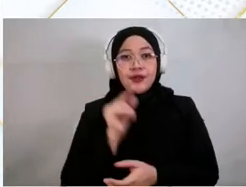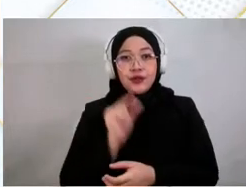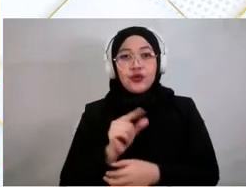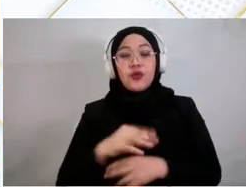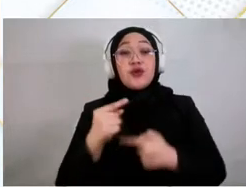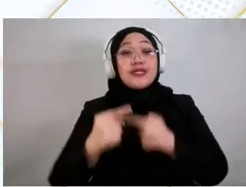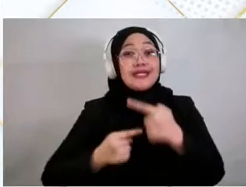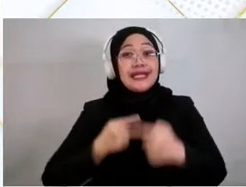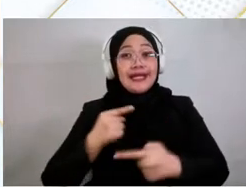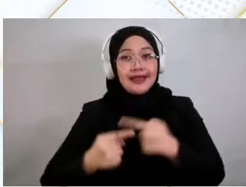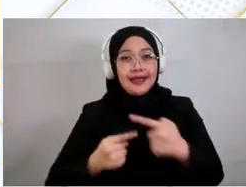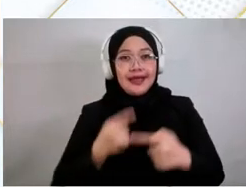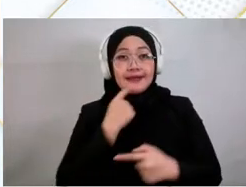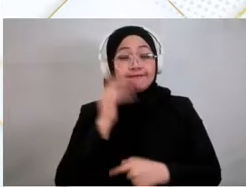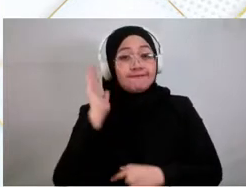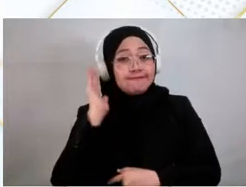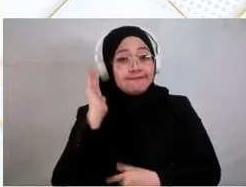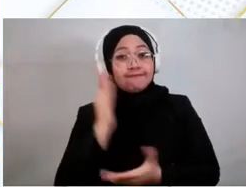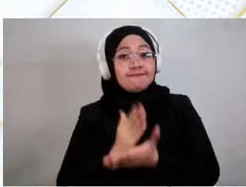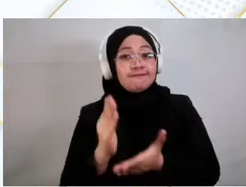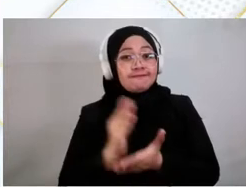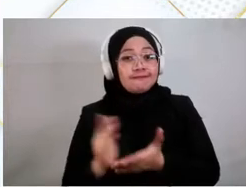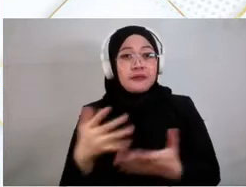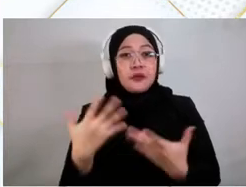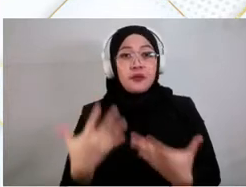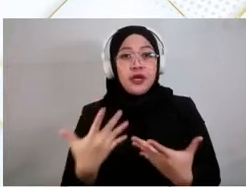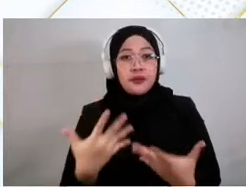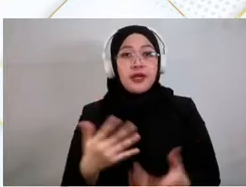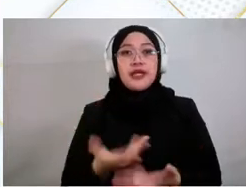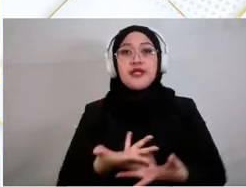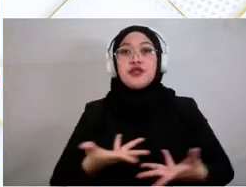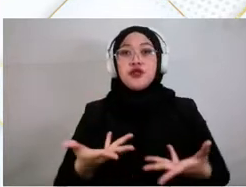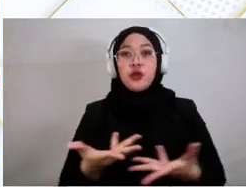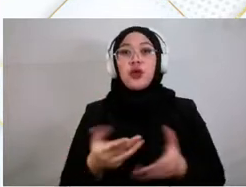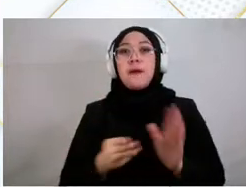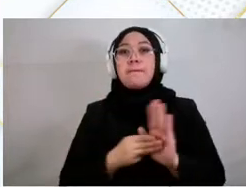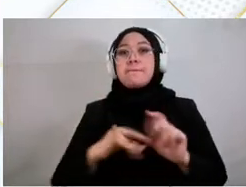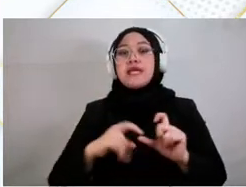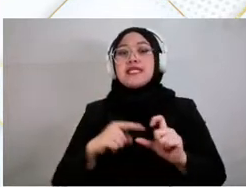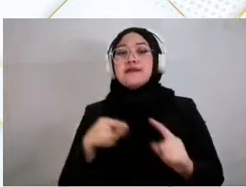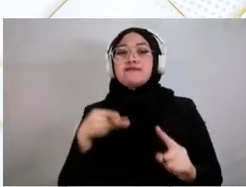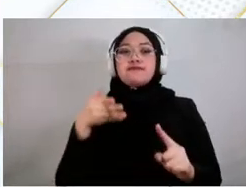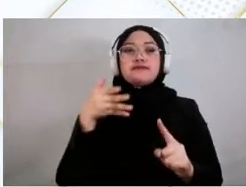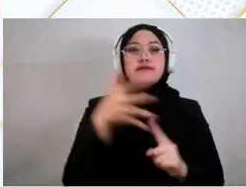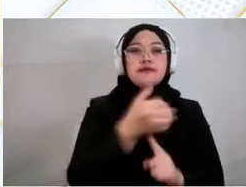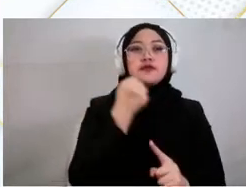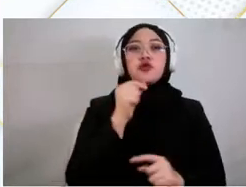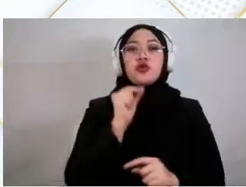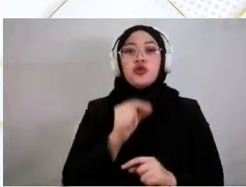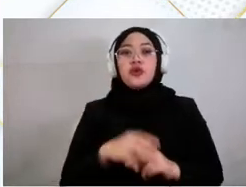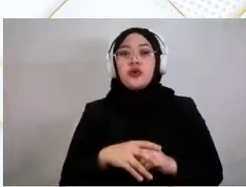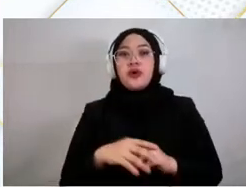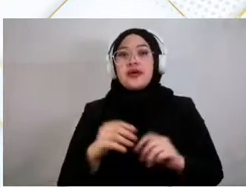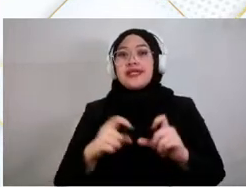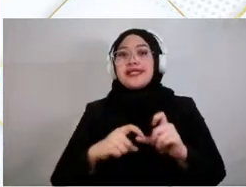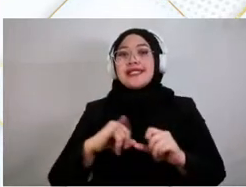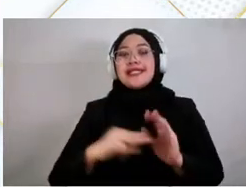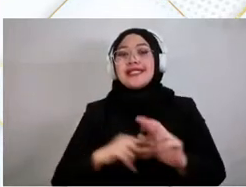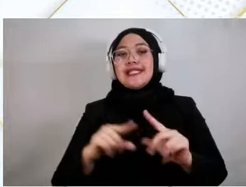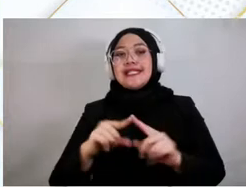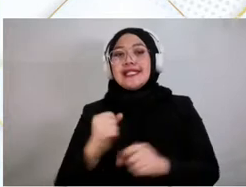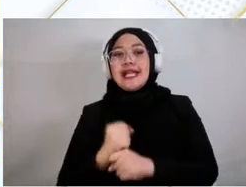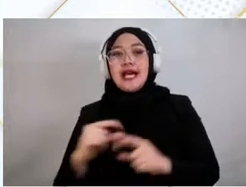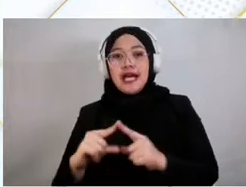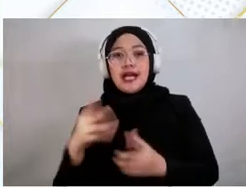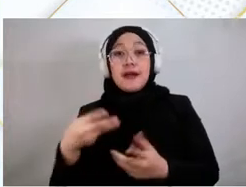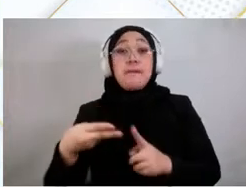stories about how it was during the mission from Lieutenant Colonel Sinaga and also from Major